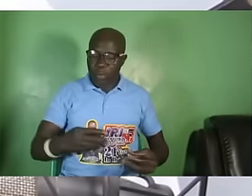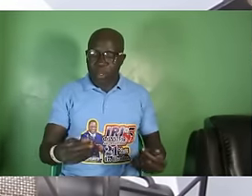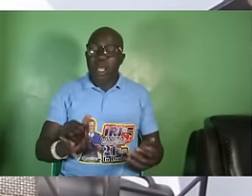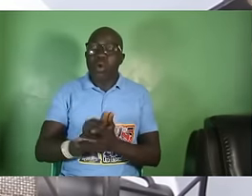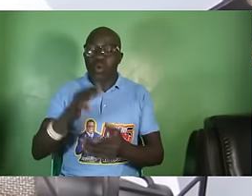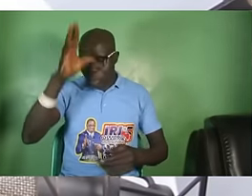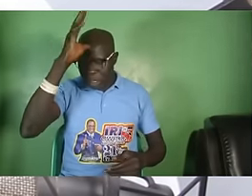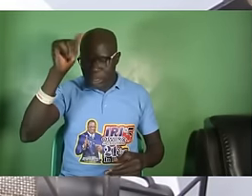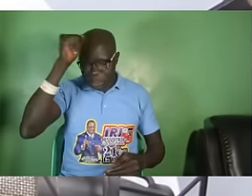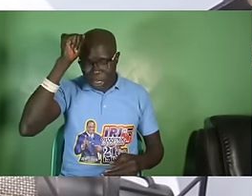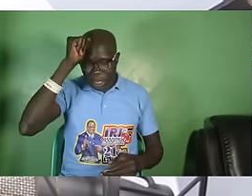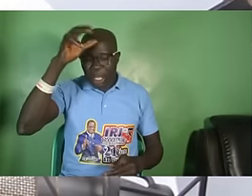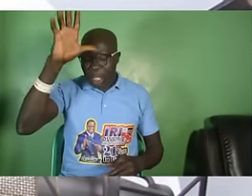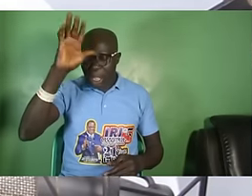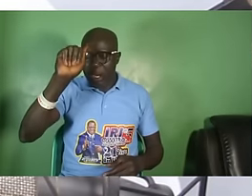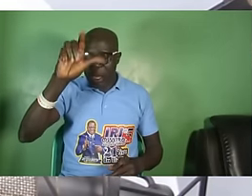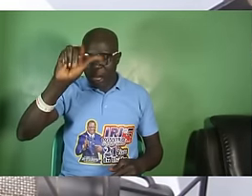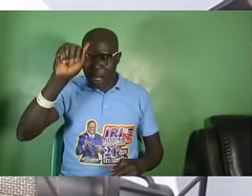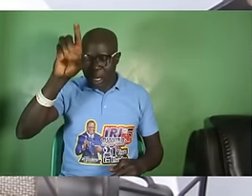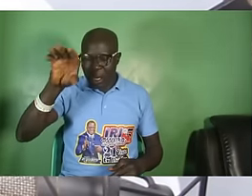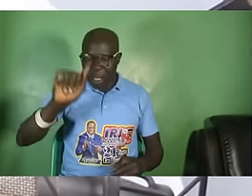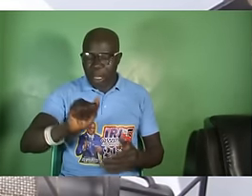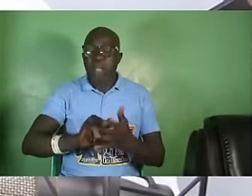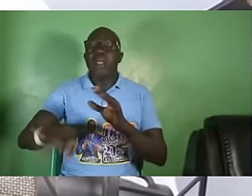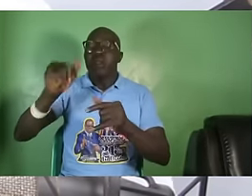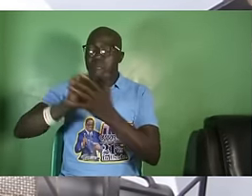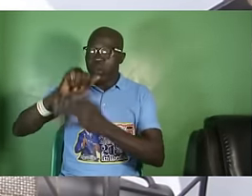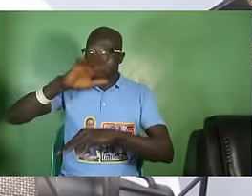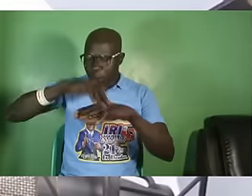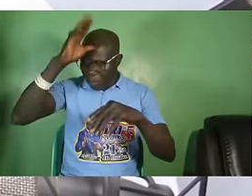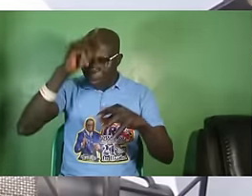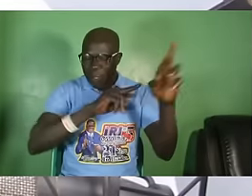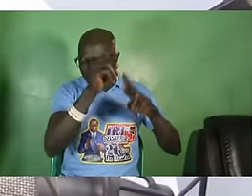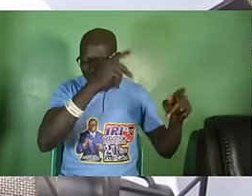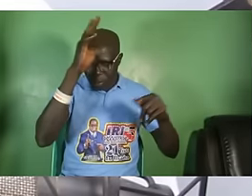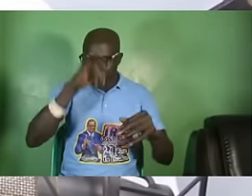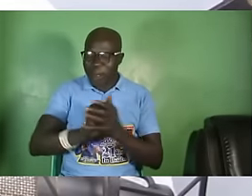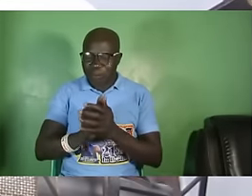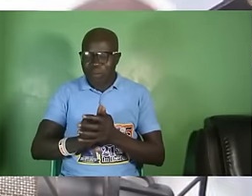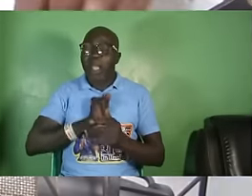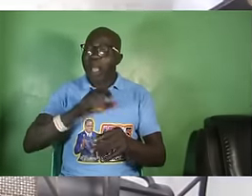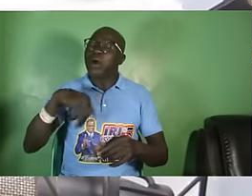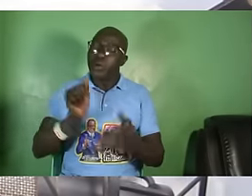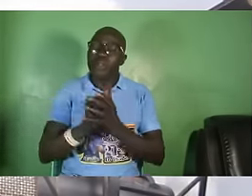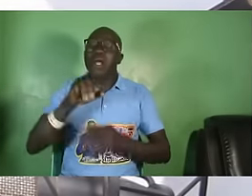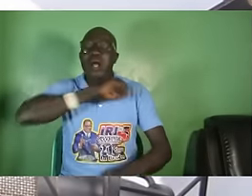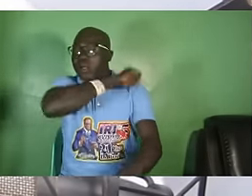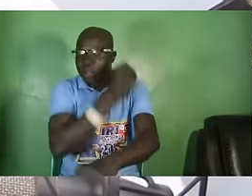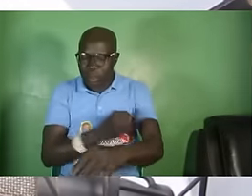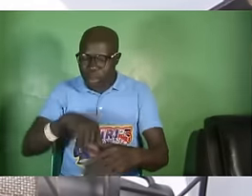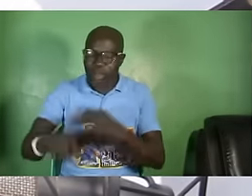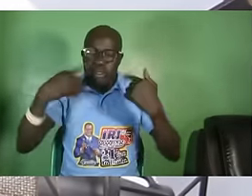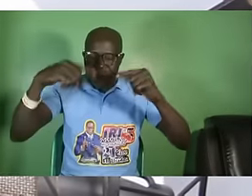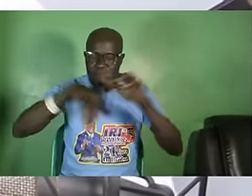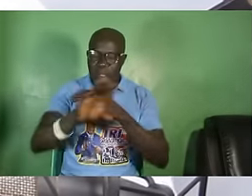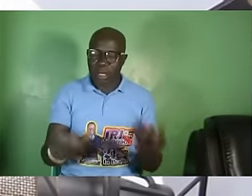me, Holy Watoyi, Adedeyo, SMO, Mustafa, JP, Baba Sibioba, Maasi Atoluri. I will succeed. I